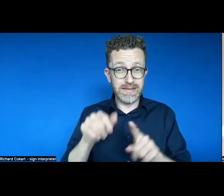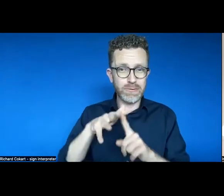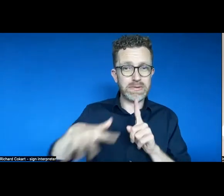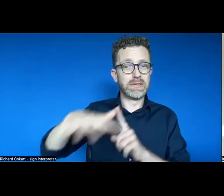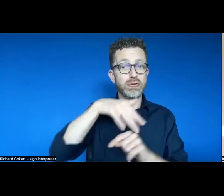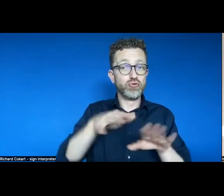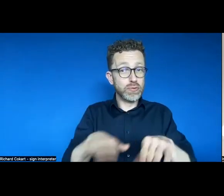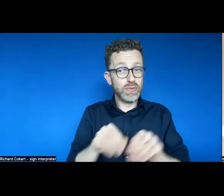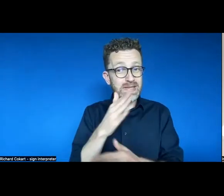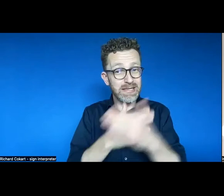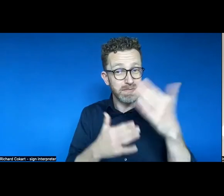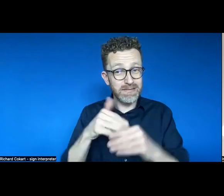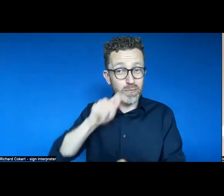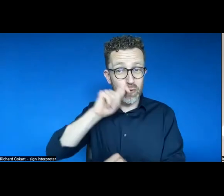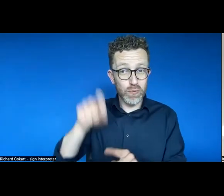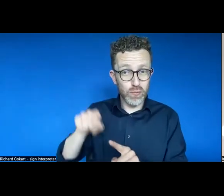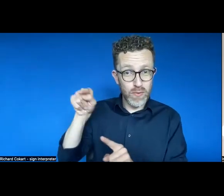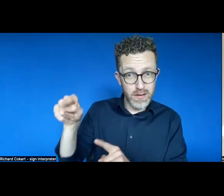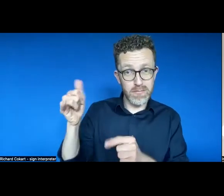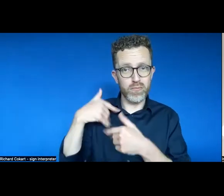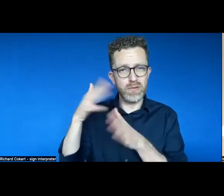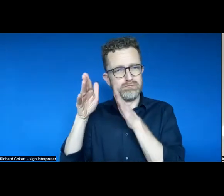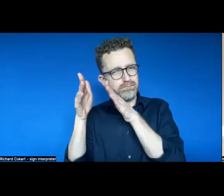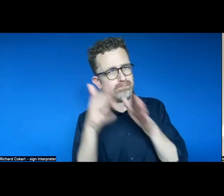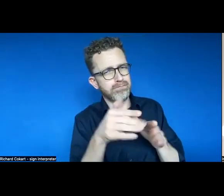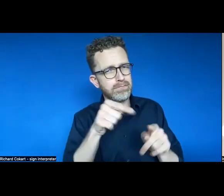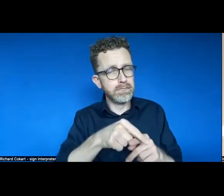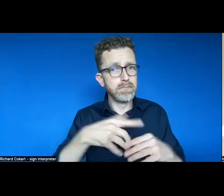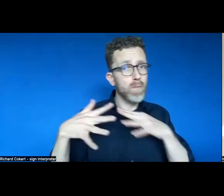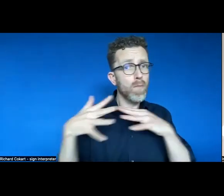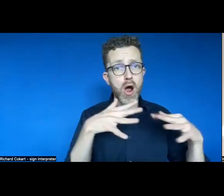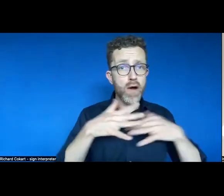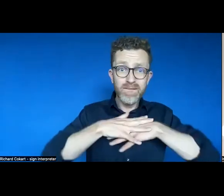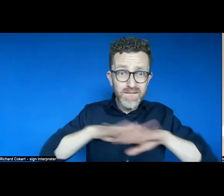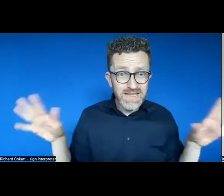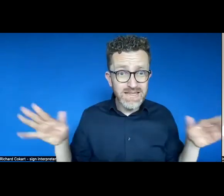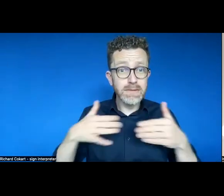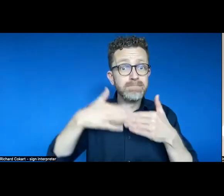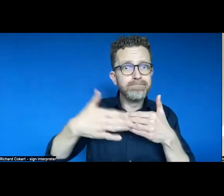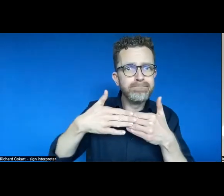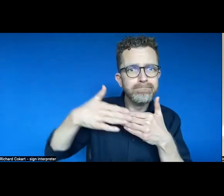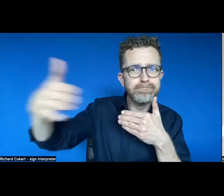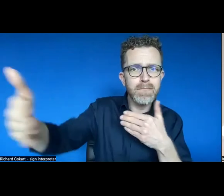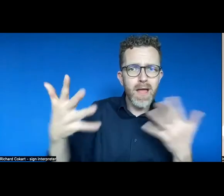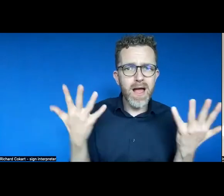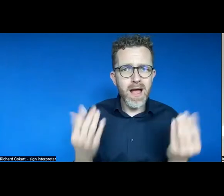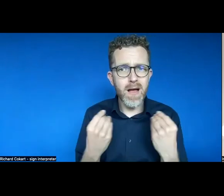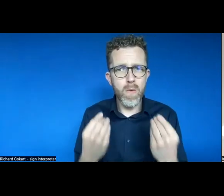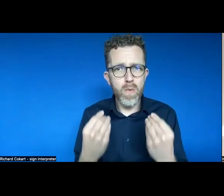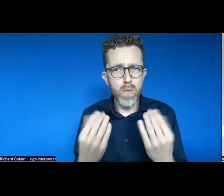I would like to bring in first Eric Rosenthal, the Director of Disability Rights International, to